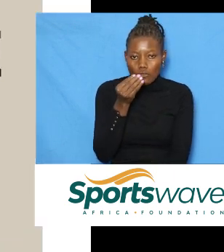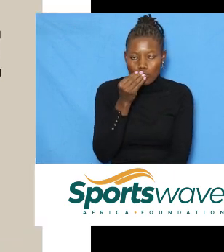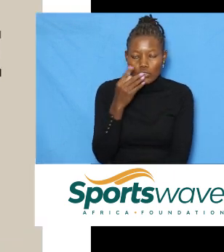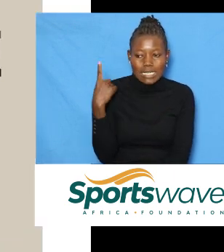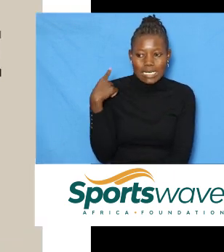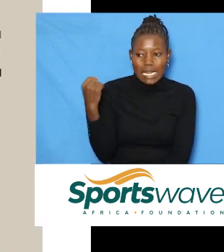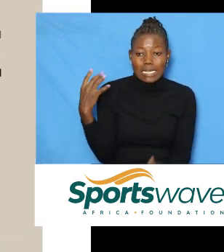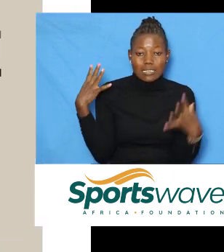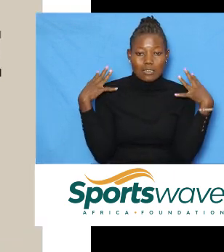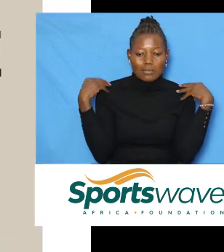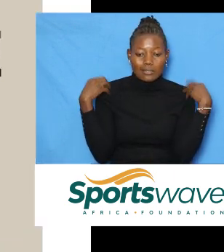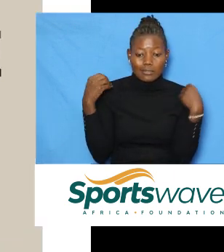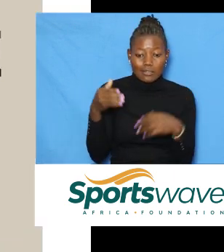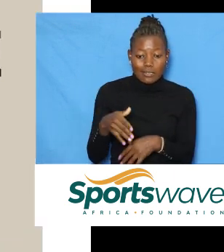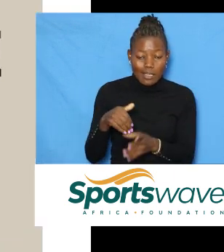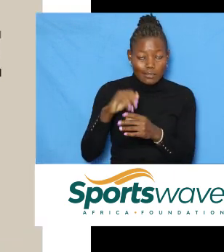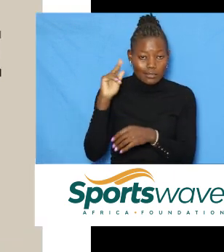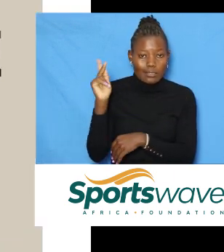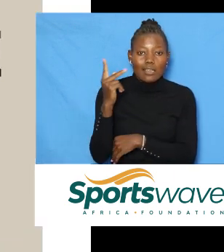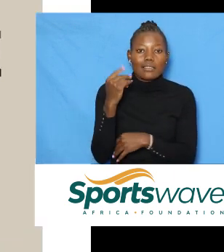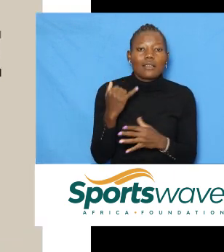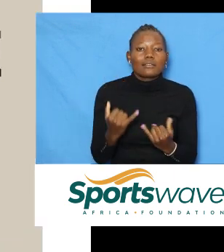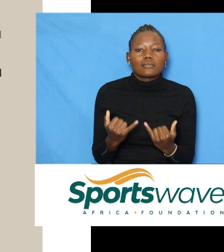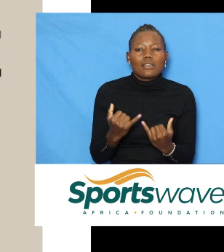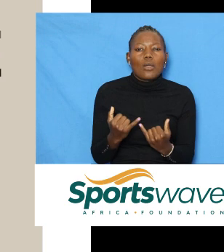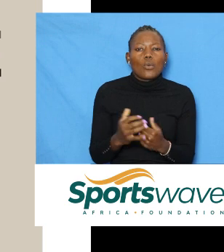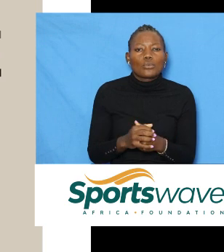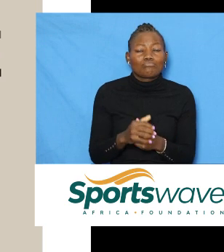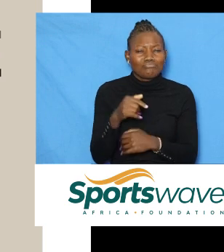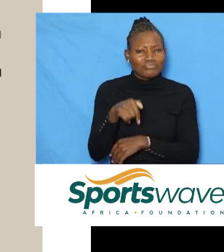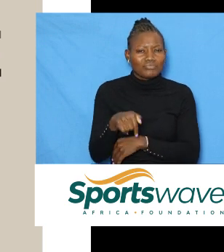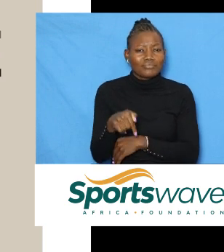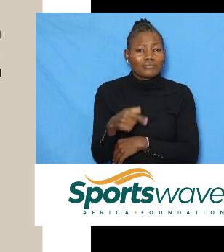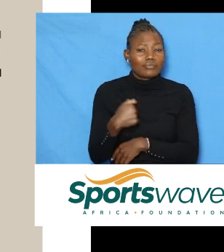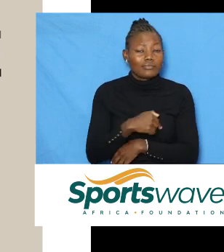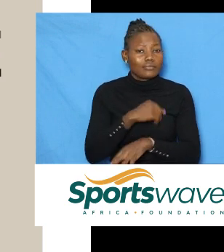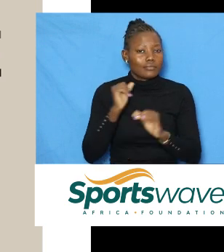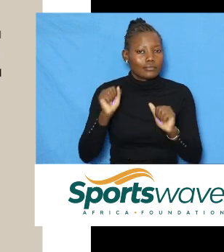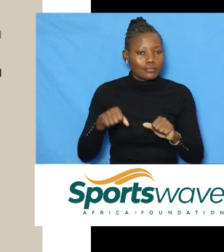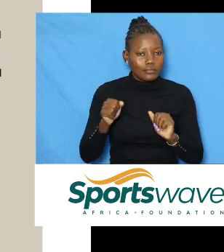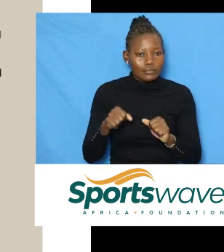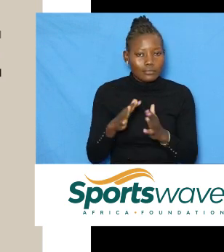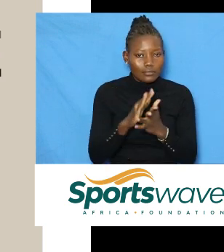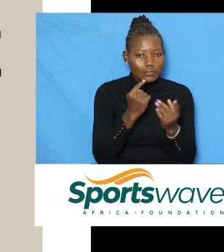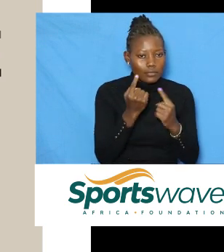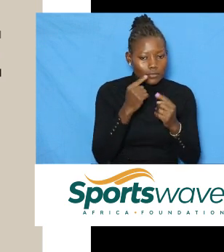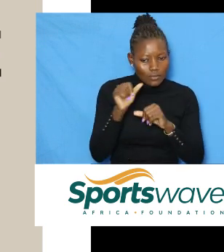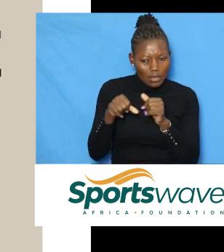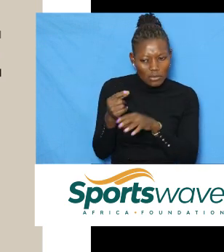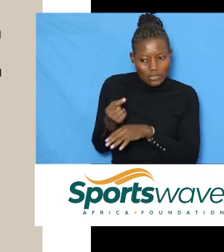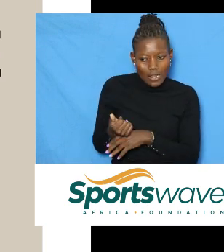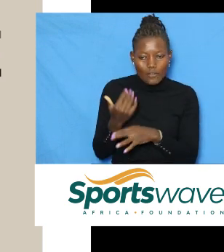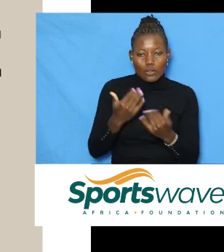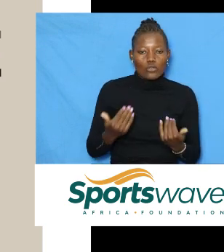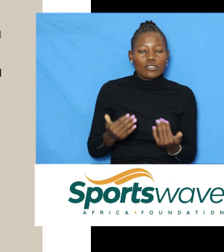currently practicing here within Kenya. So for today, we'll be able to touch on a few elements